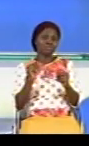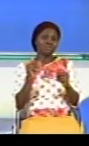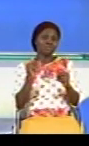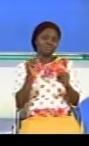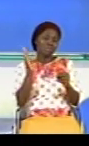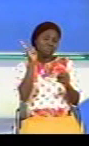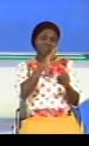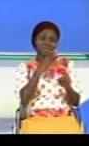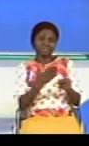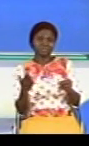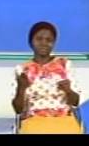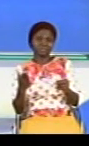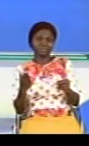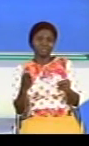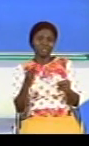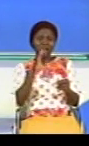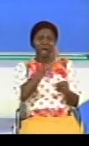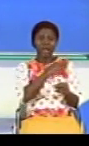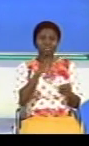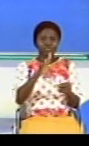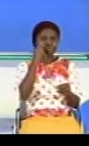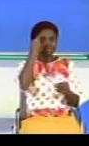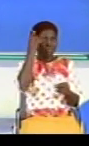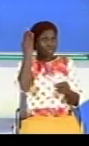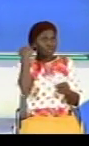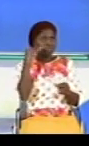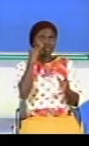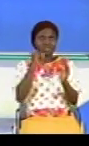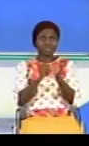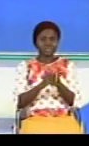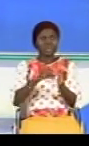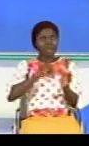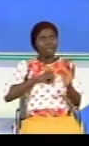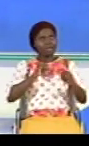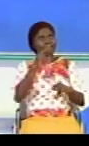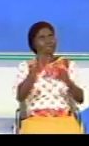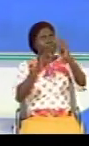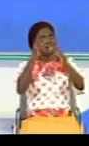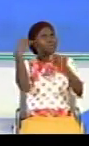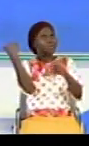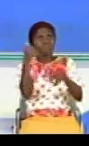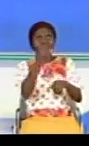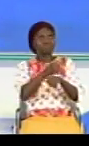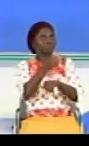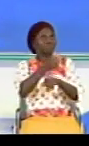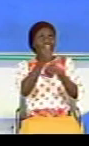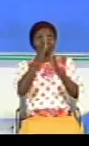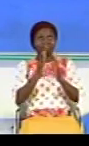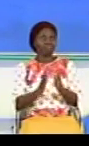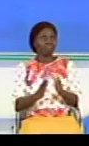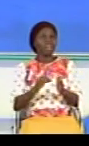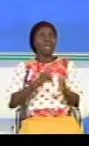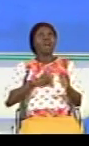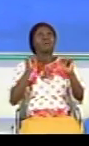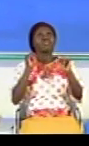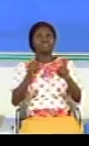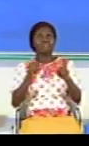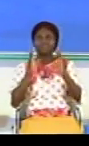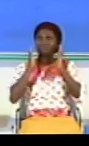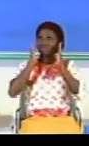mountain. I can subdue any problem. I can face any